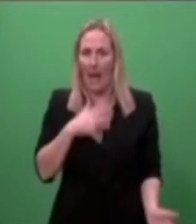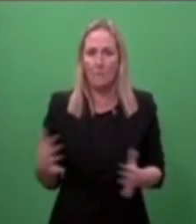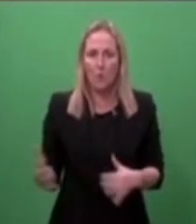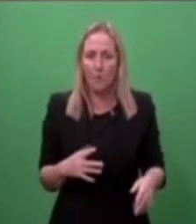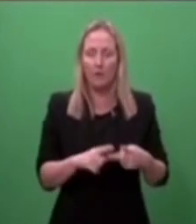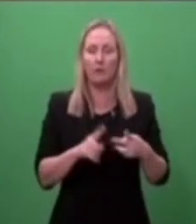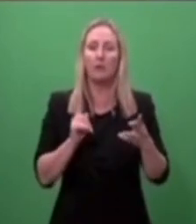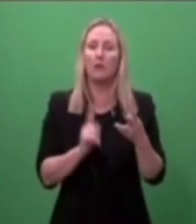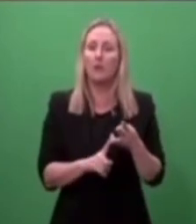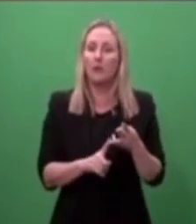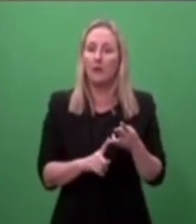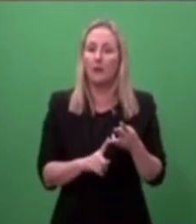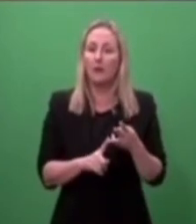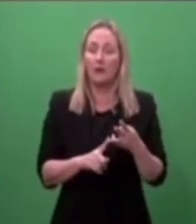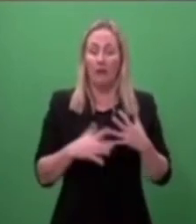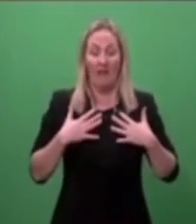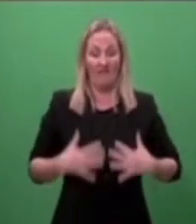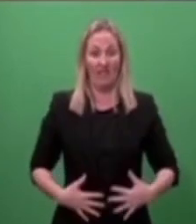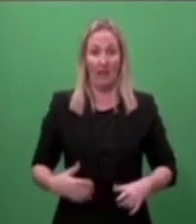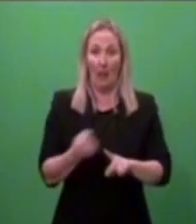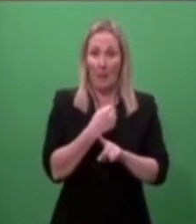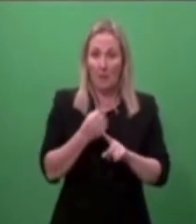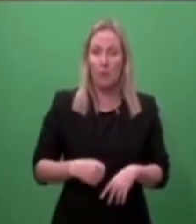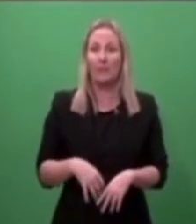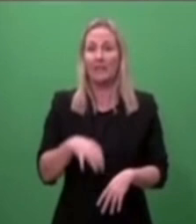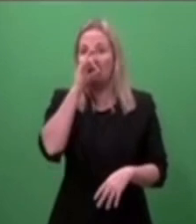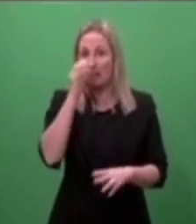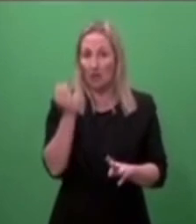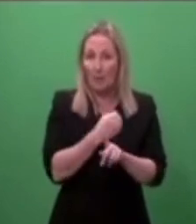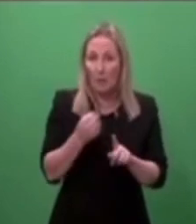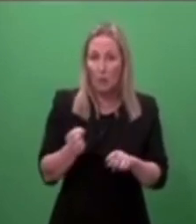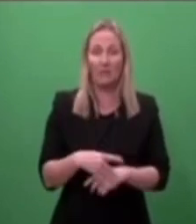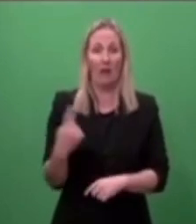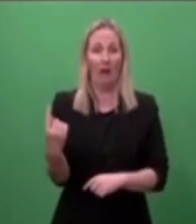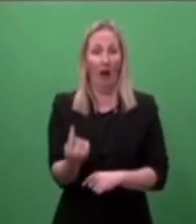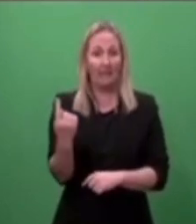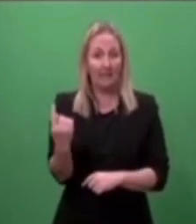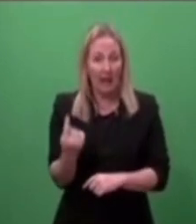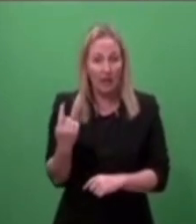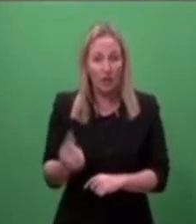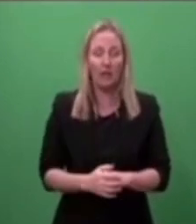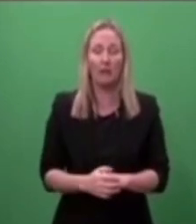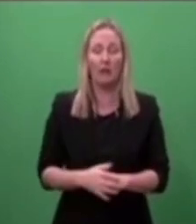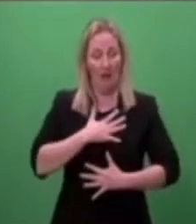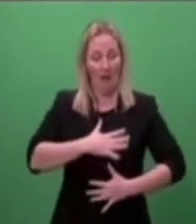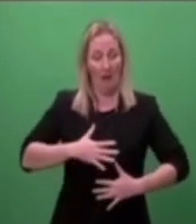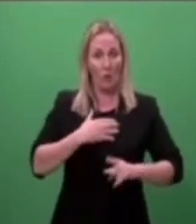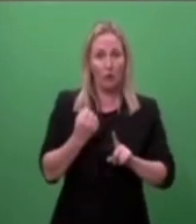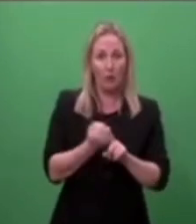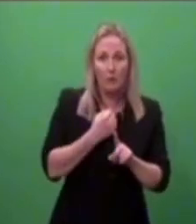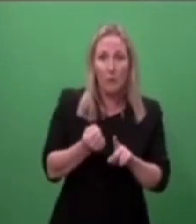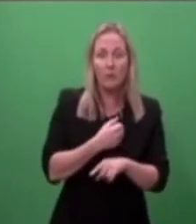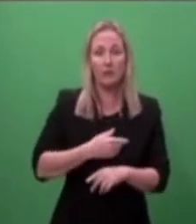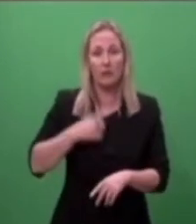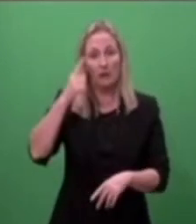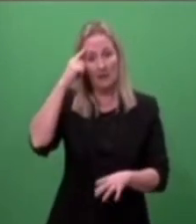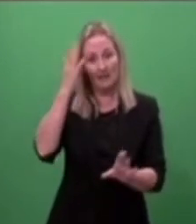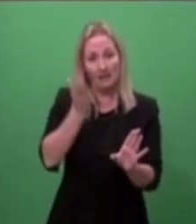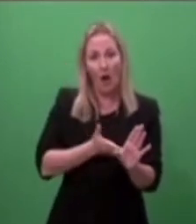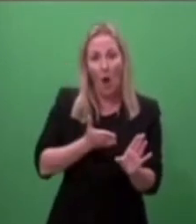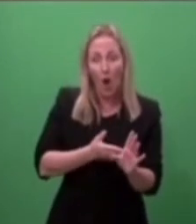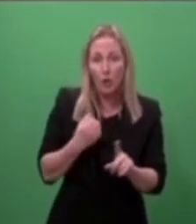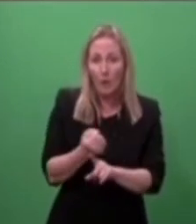abuse, extended solitary confinement, emotional and psychological abuse, not to mention